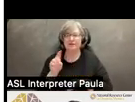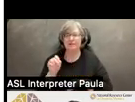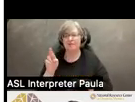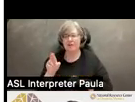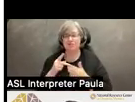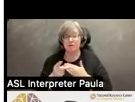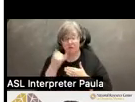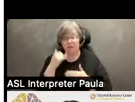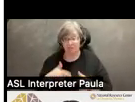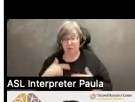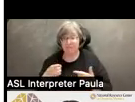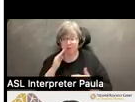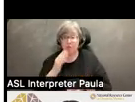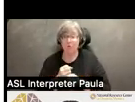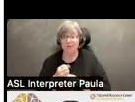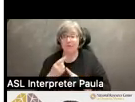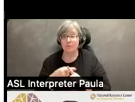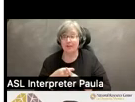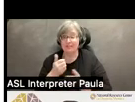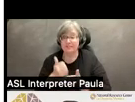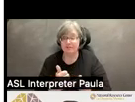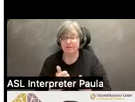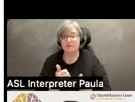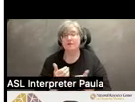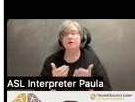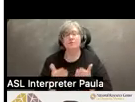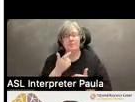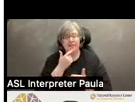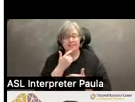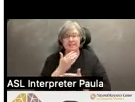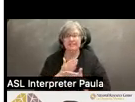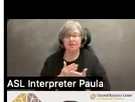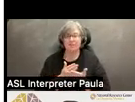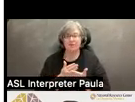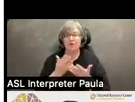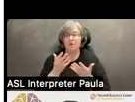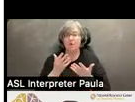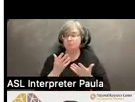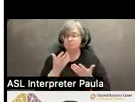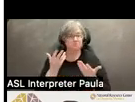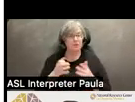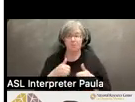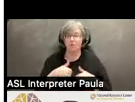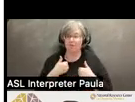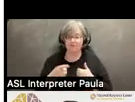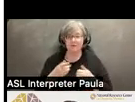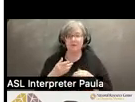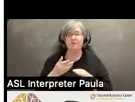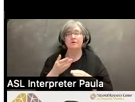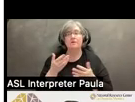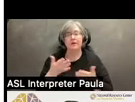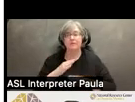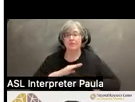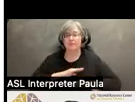there, you get the rental assistance. And then you might remember that I said that some of them then, once they no longer want to live there after they've fulfilled